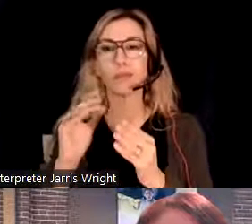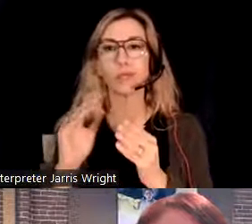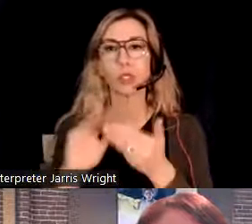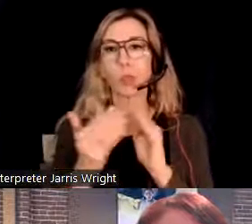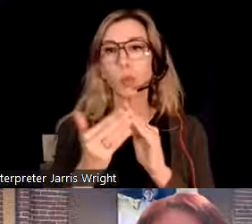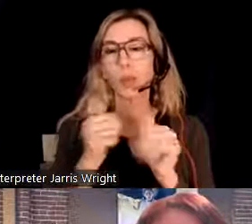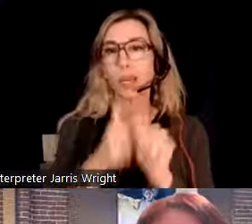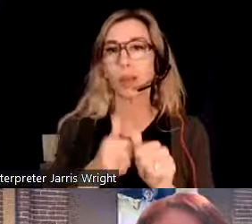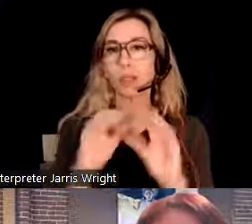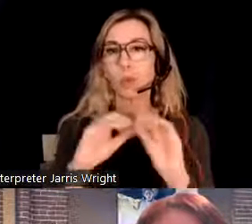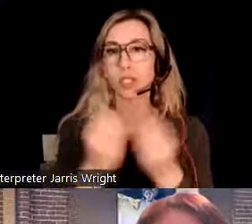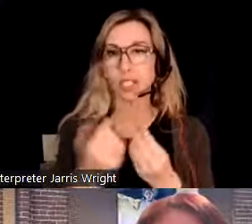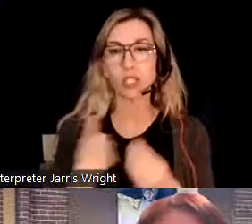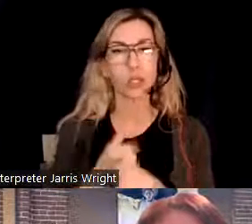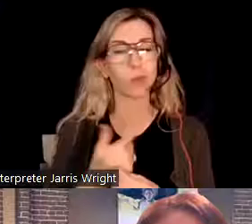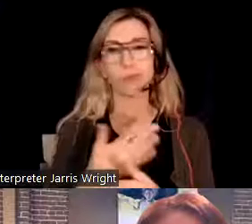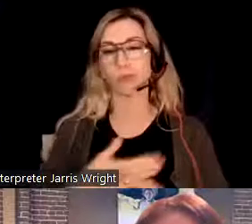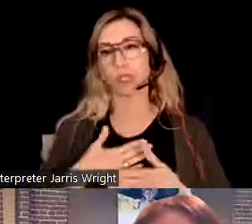from everybody.